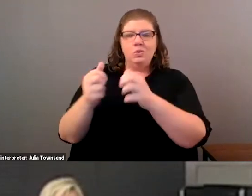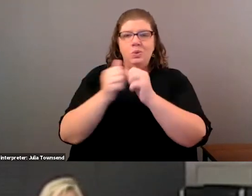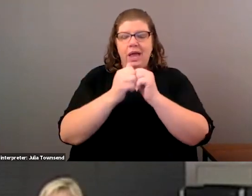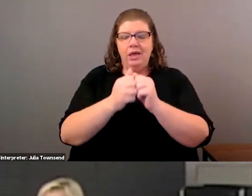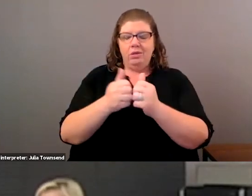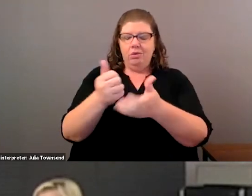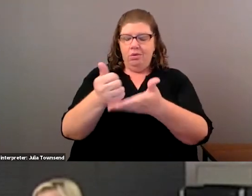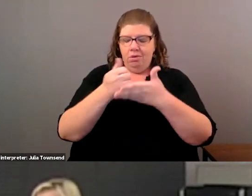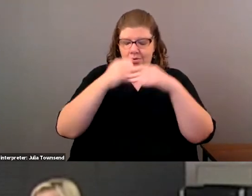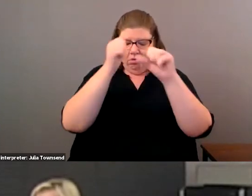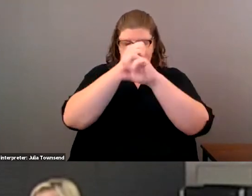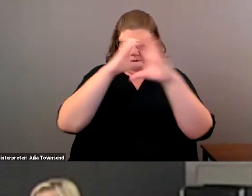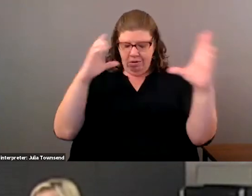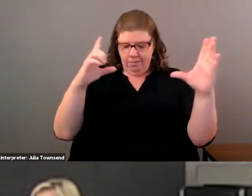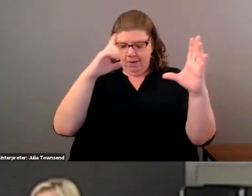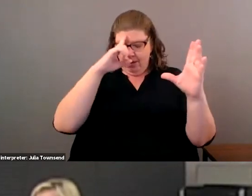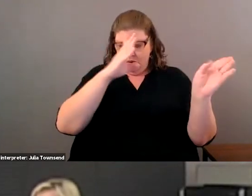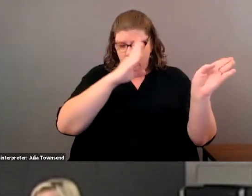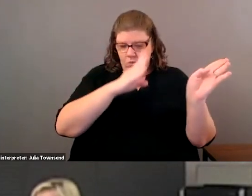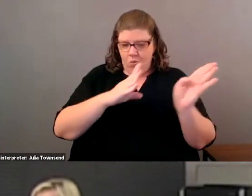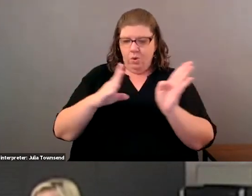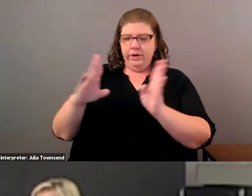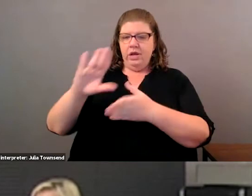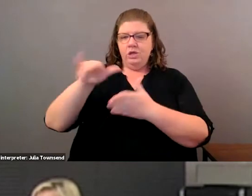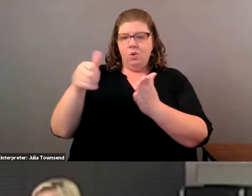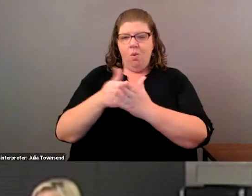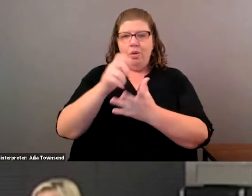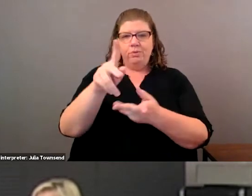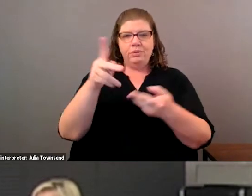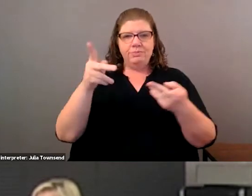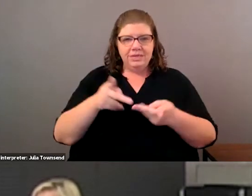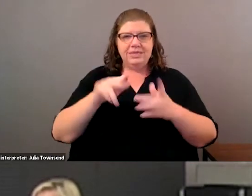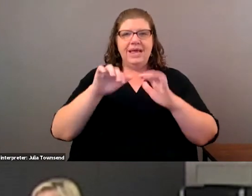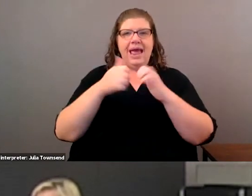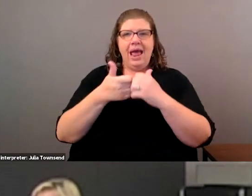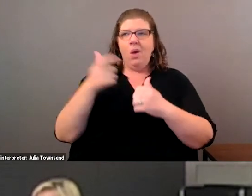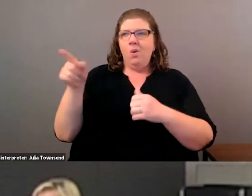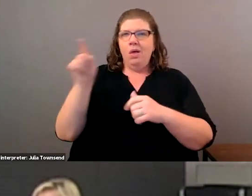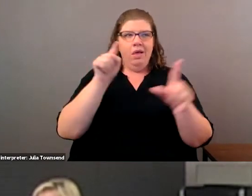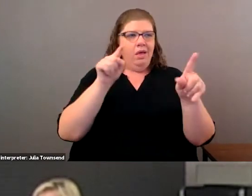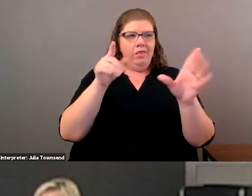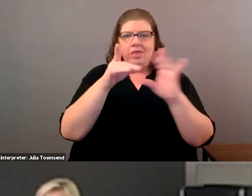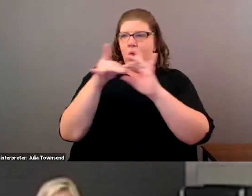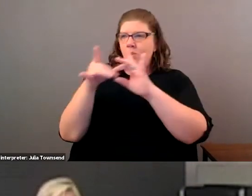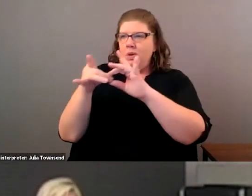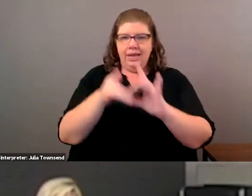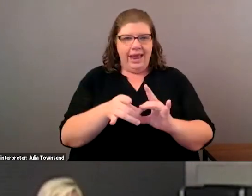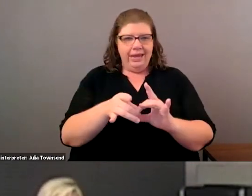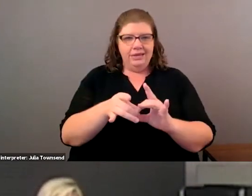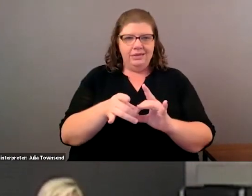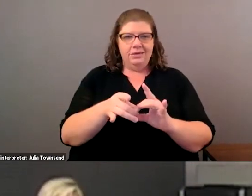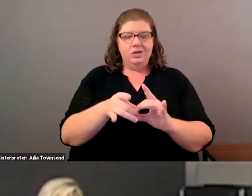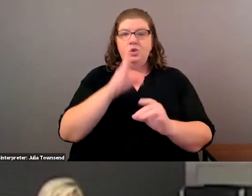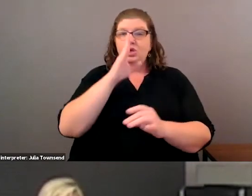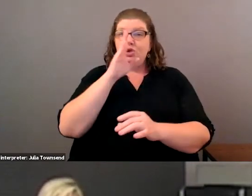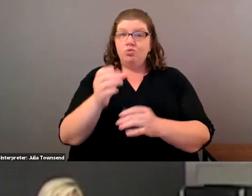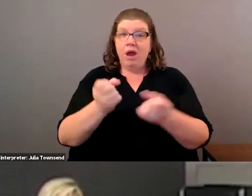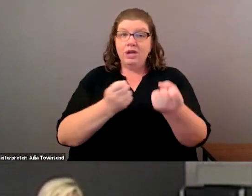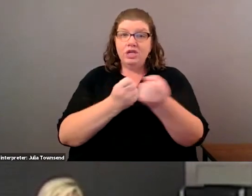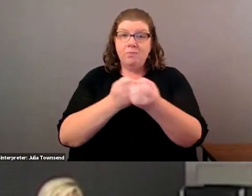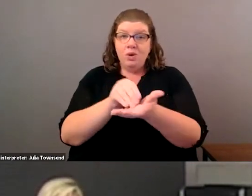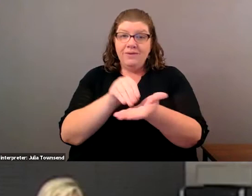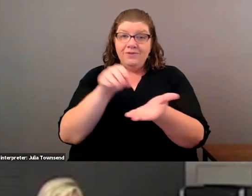my mind organize all these positions and how they relate, obviously, to the direct support of students and